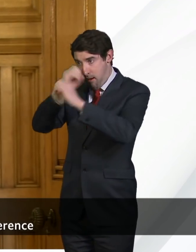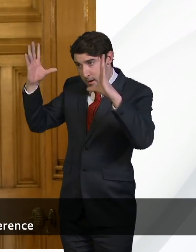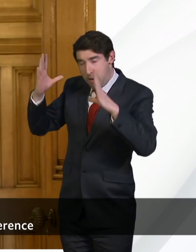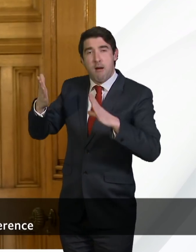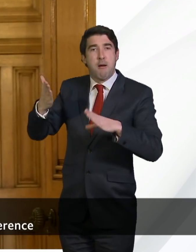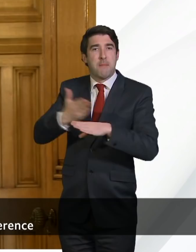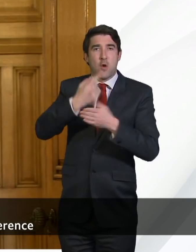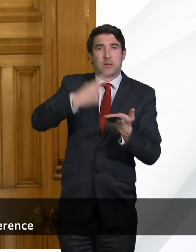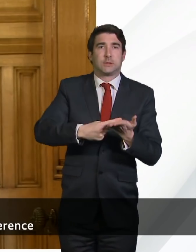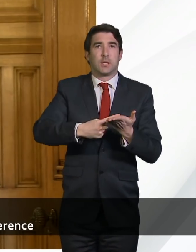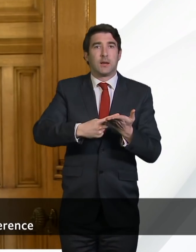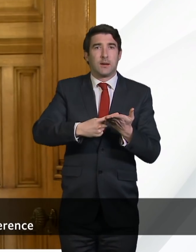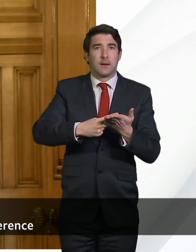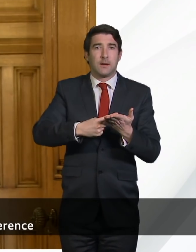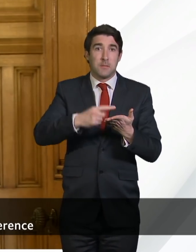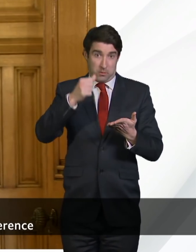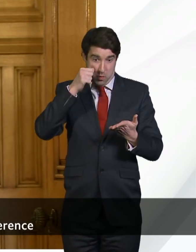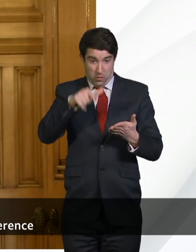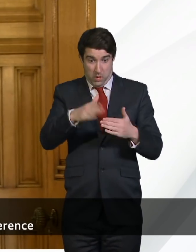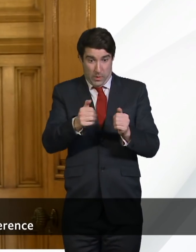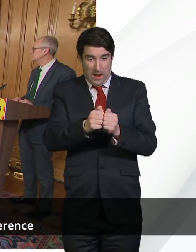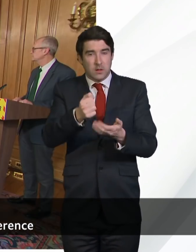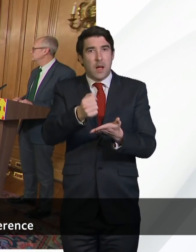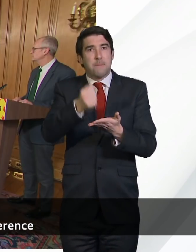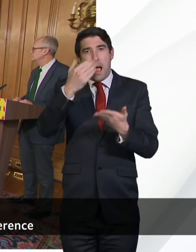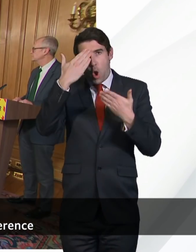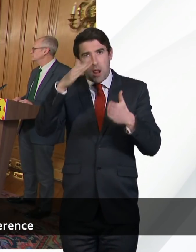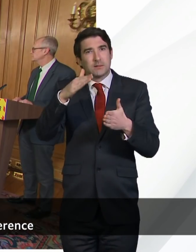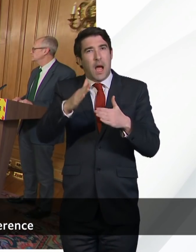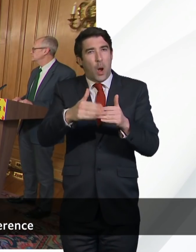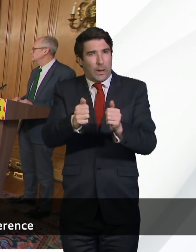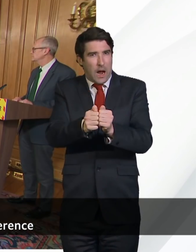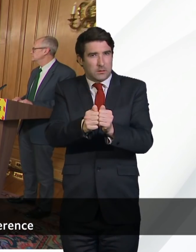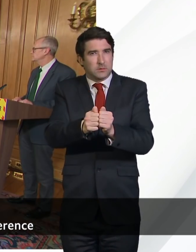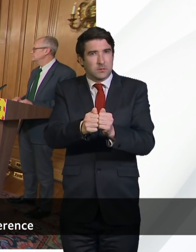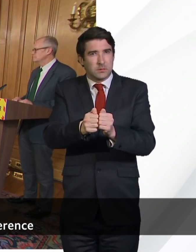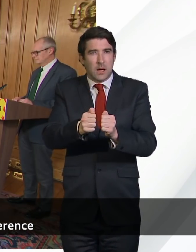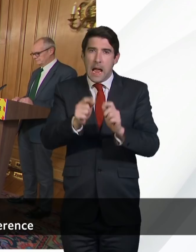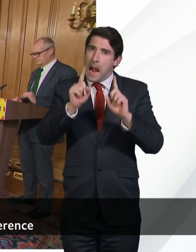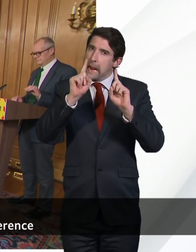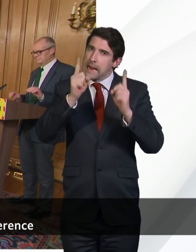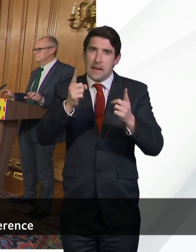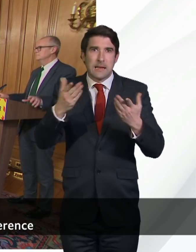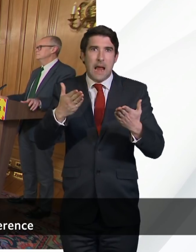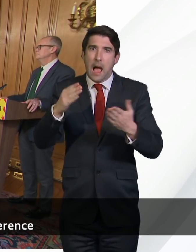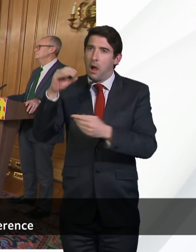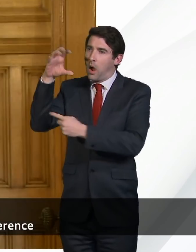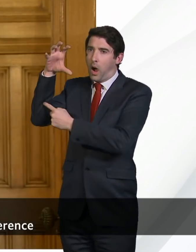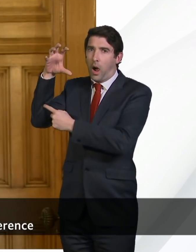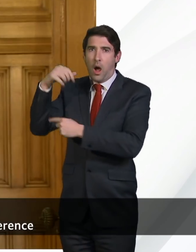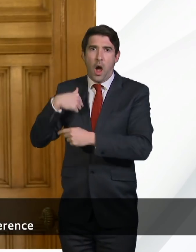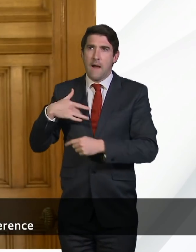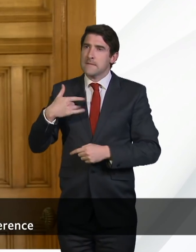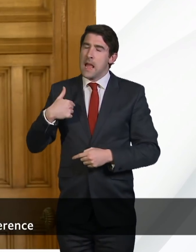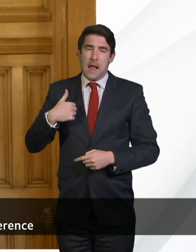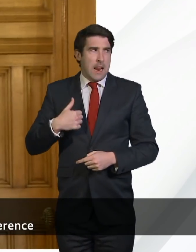is just picking up on the evidence that Patrick and Chris have set out, is not to take our eye off the ball, not to undo all the good work, not